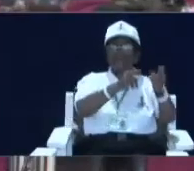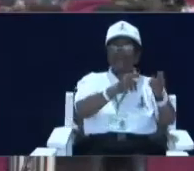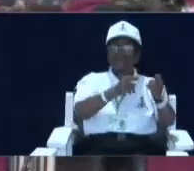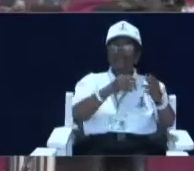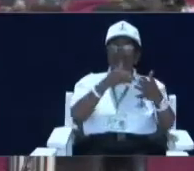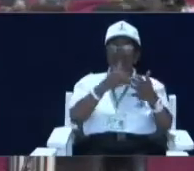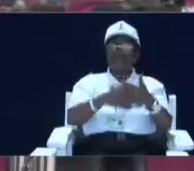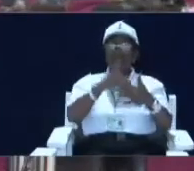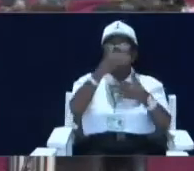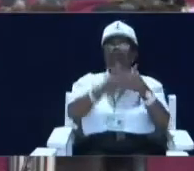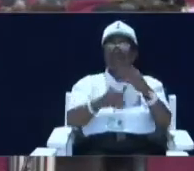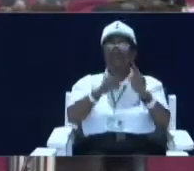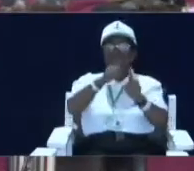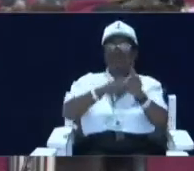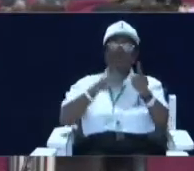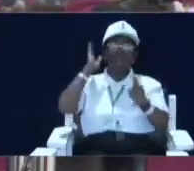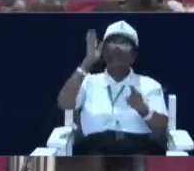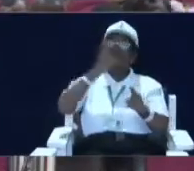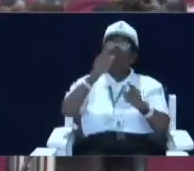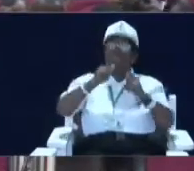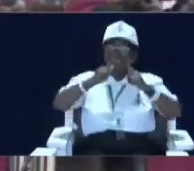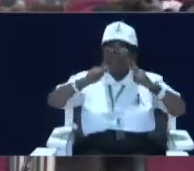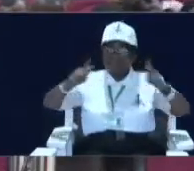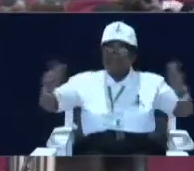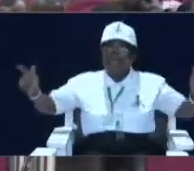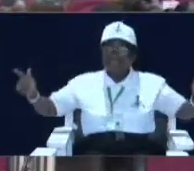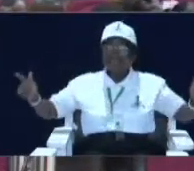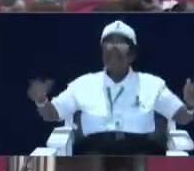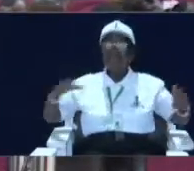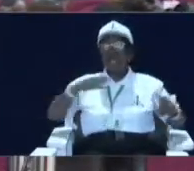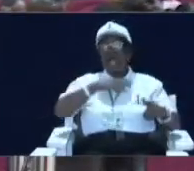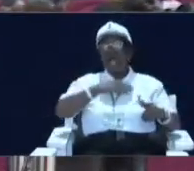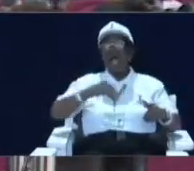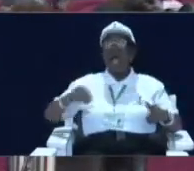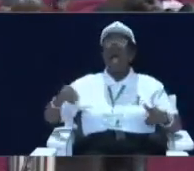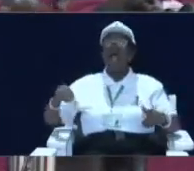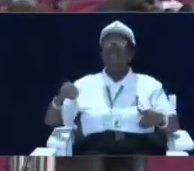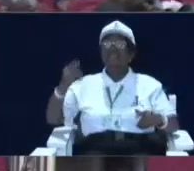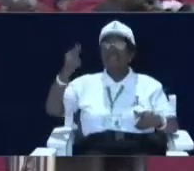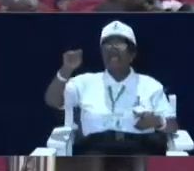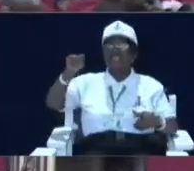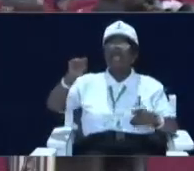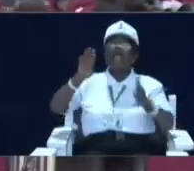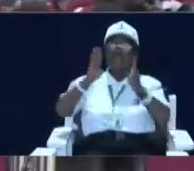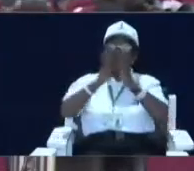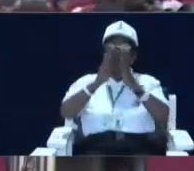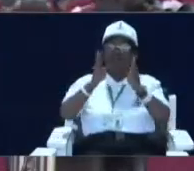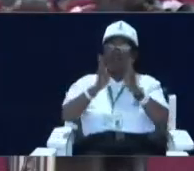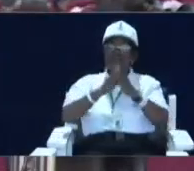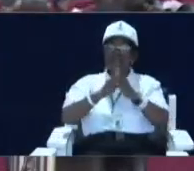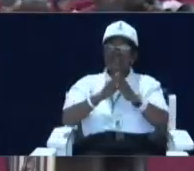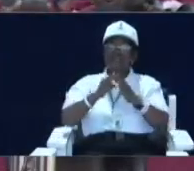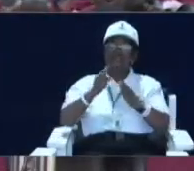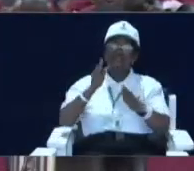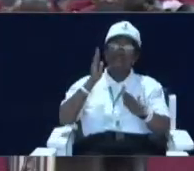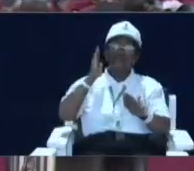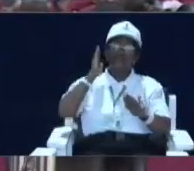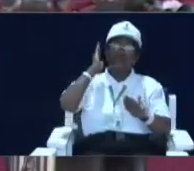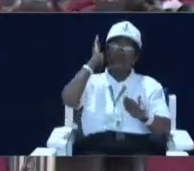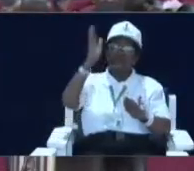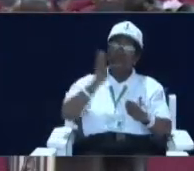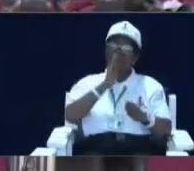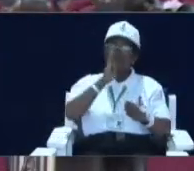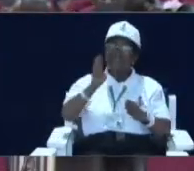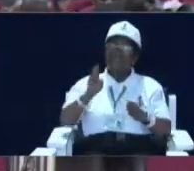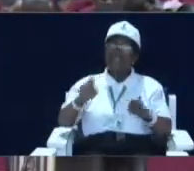Next month will be great. And of course, the Congress will be like you have never seen